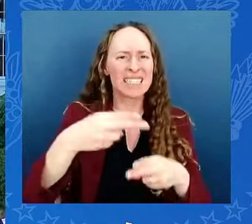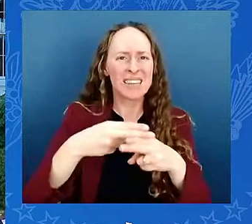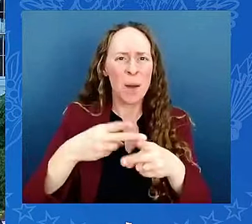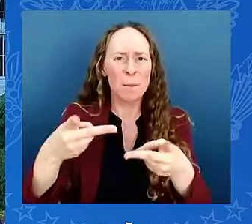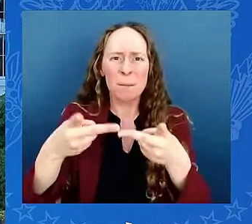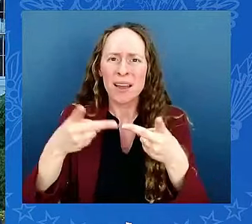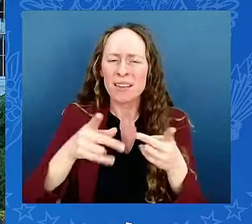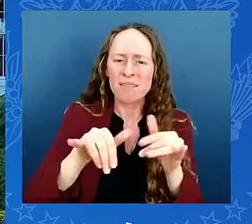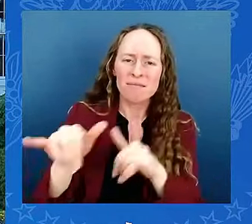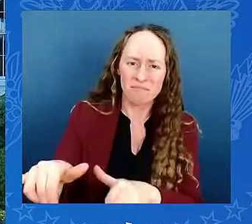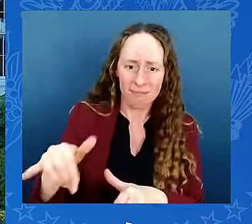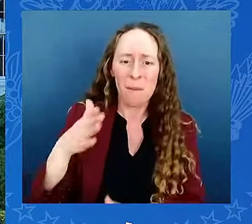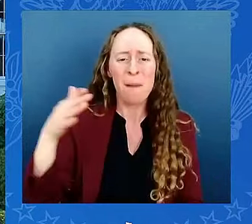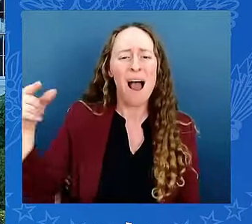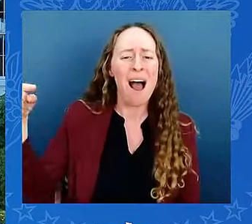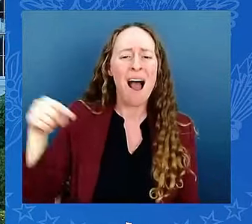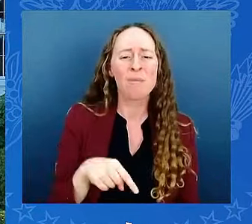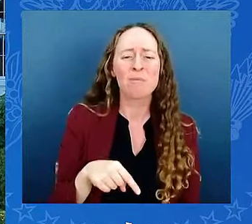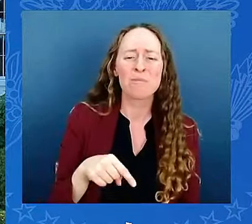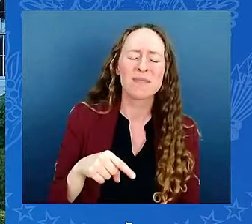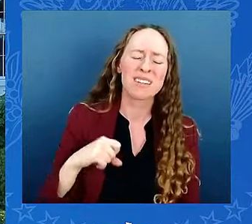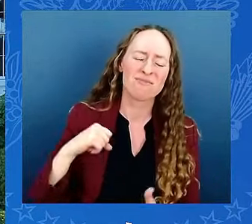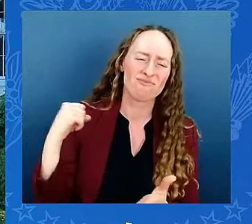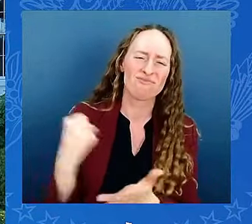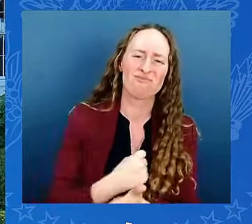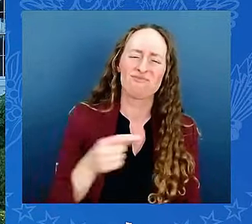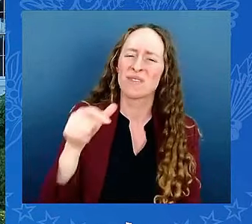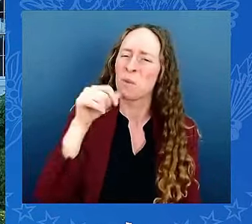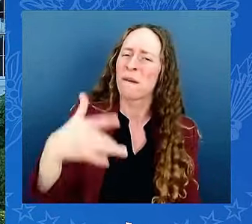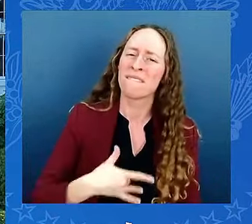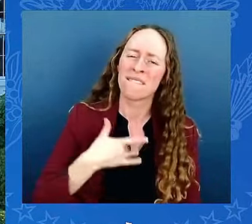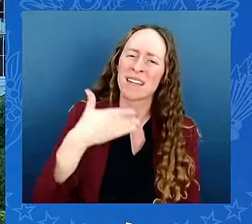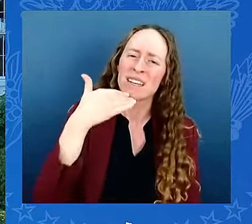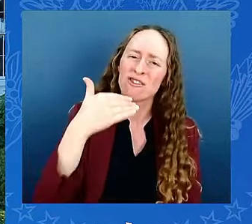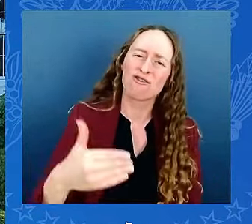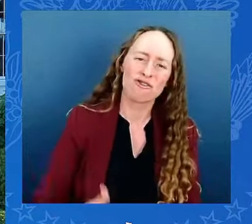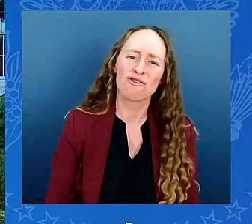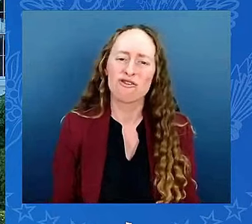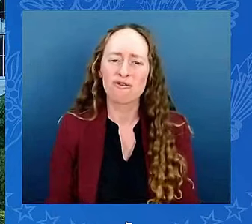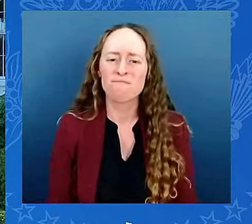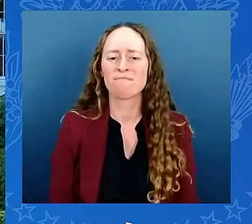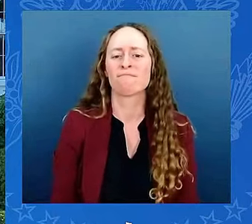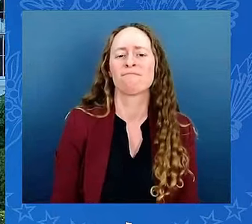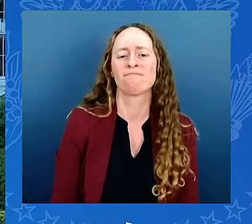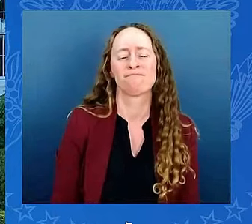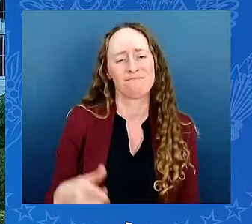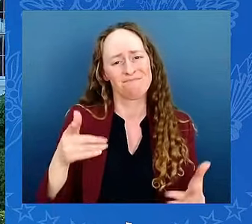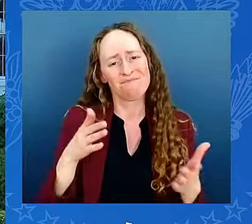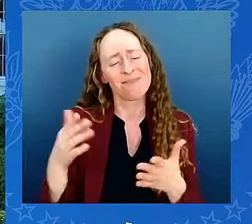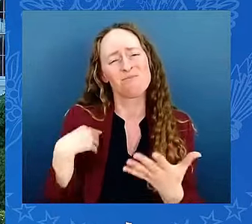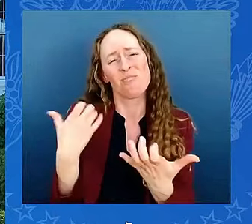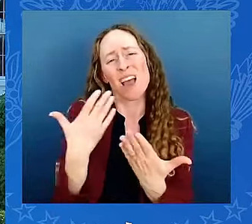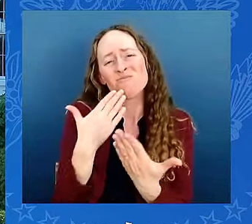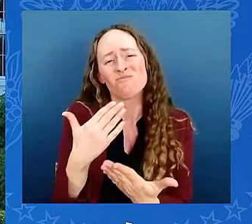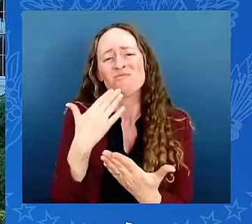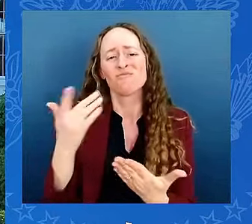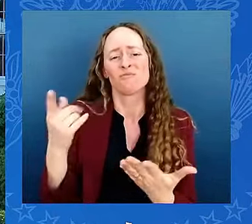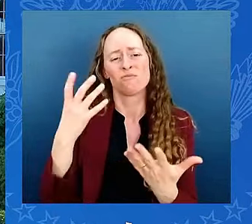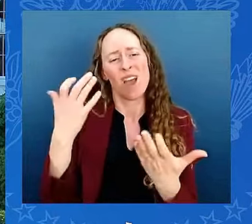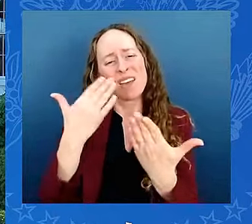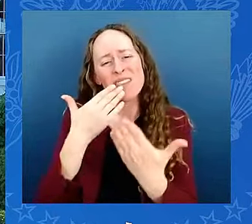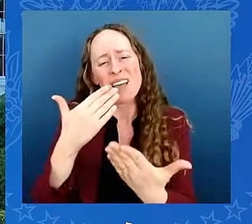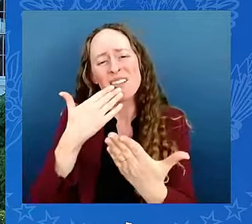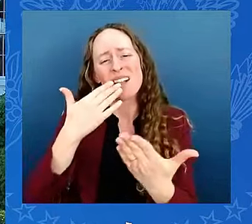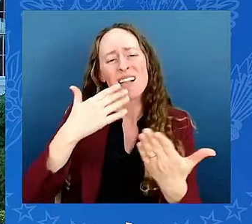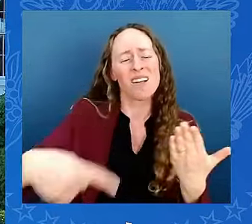She was going to introduce me. I want to thank her and all like her. You all are the reason why, and I mean this from the bottom of my